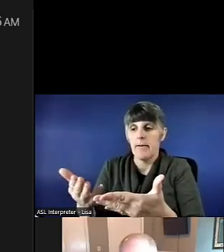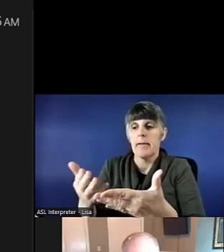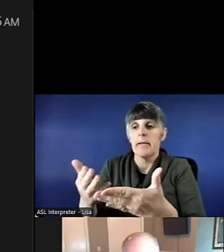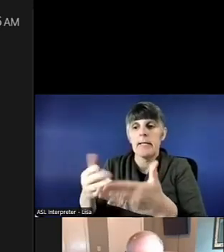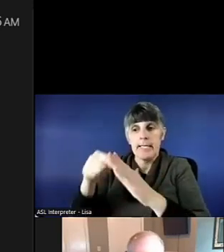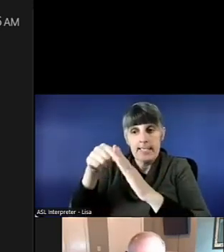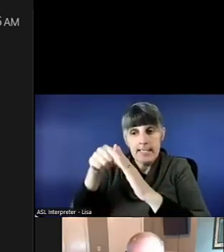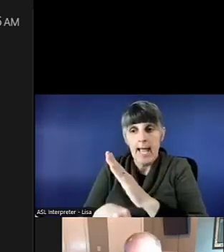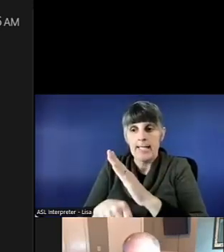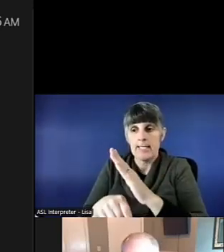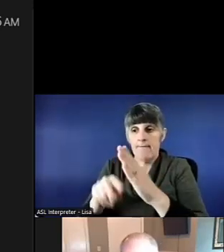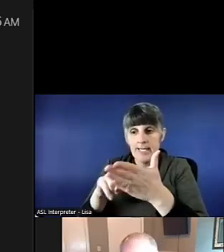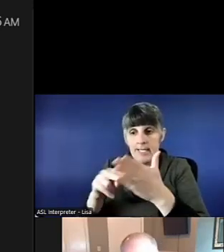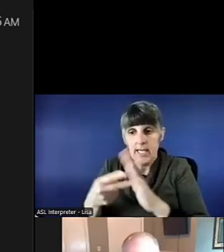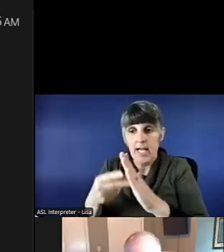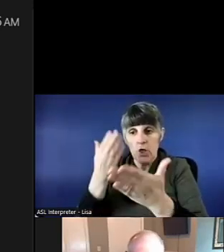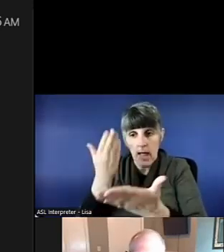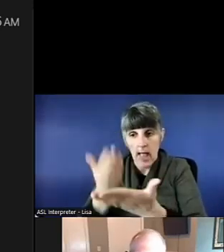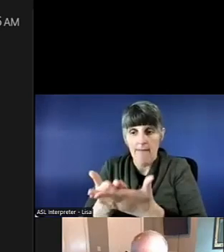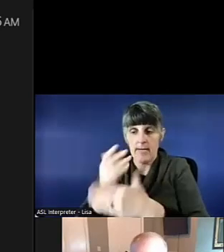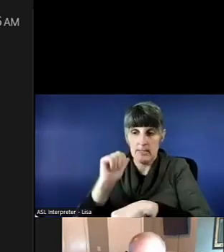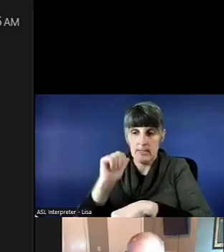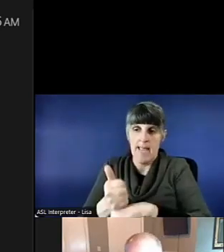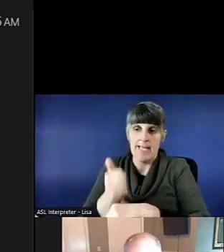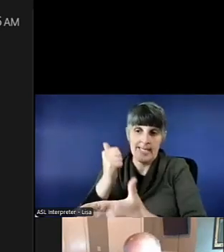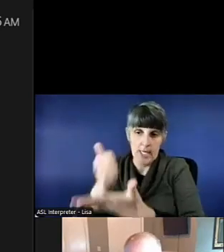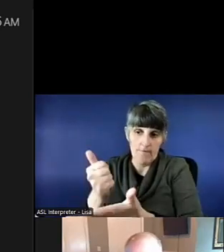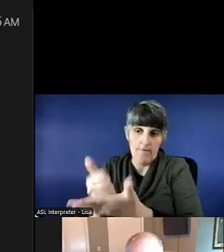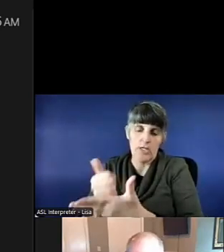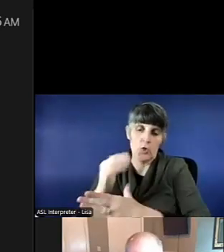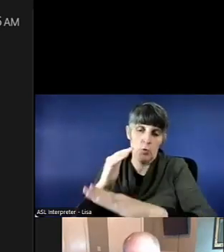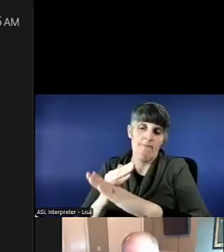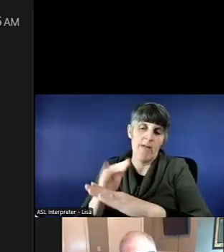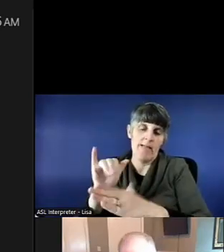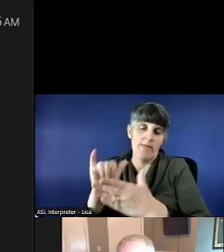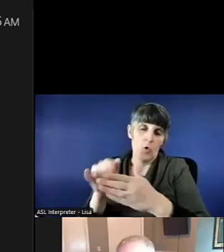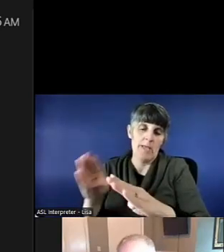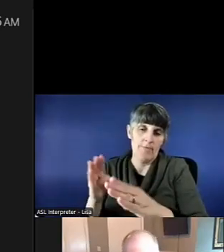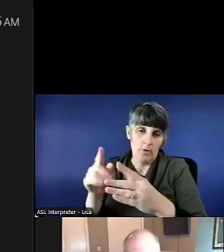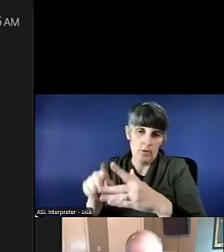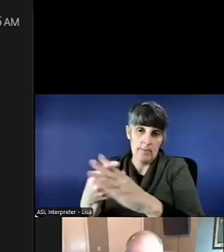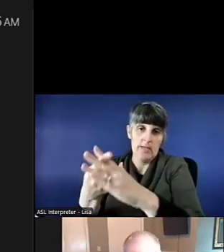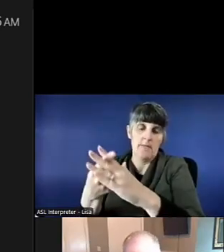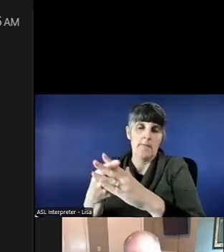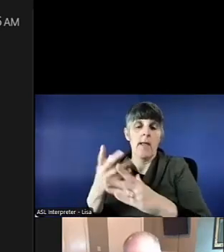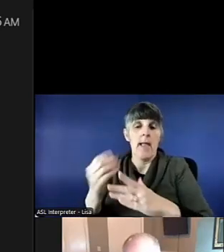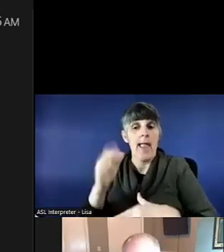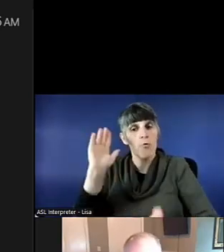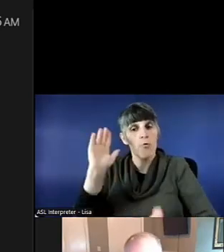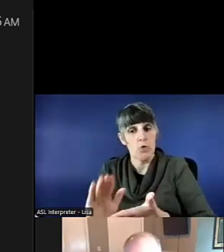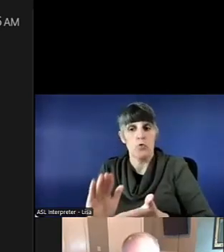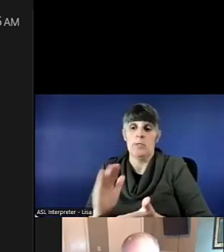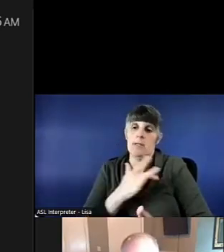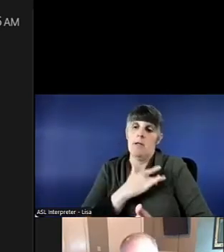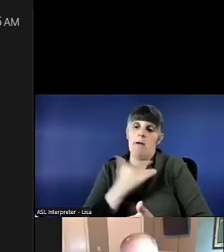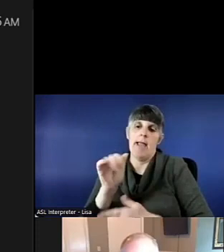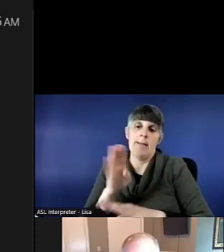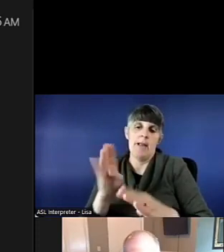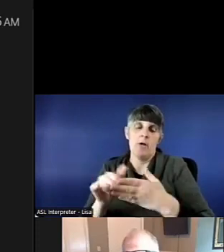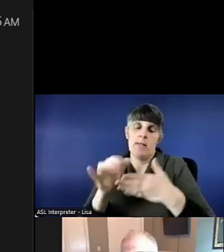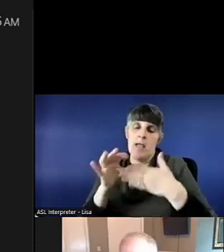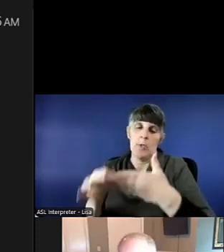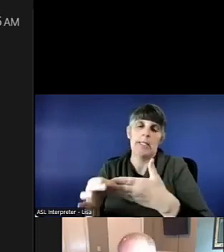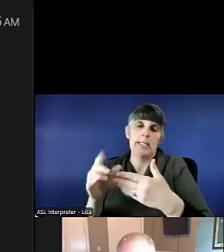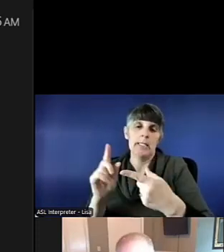intensive, intentional, evidence-based interventions to prevent these behaviors from occurring and reducing the likelihood of any behavior that would lead